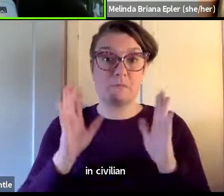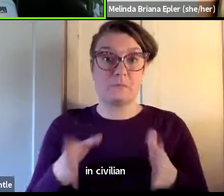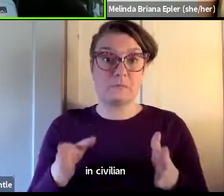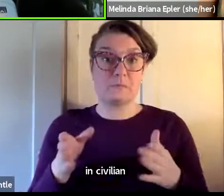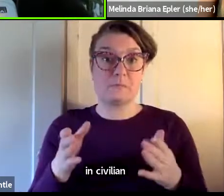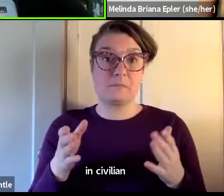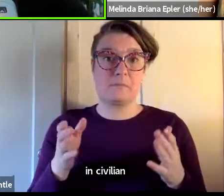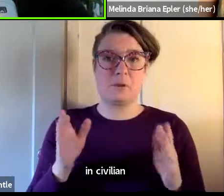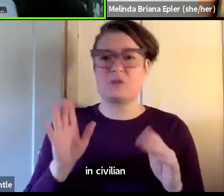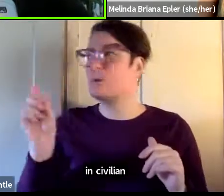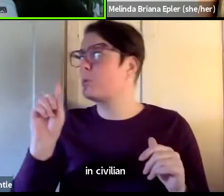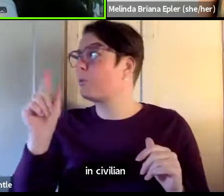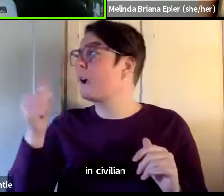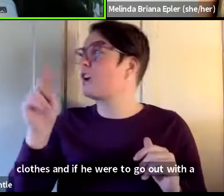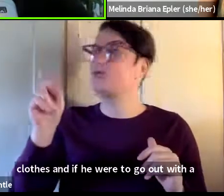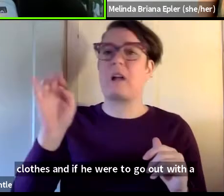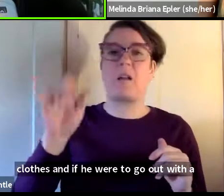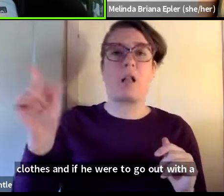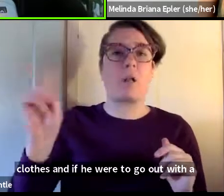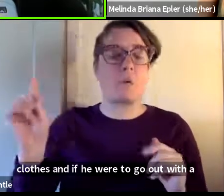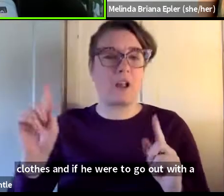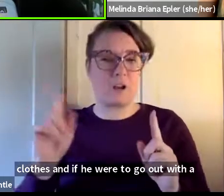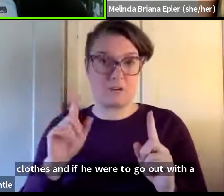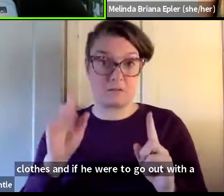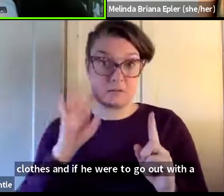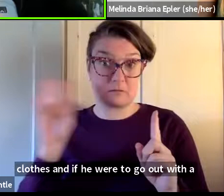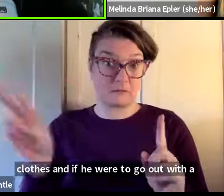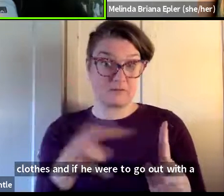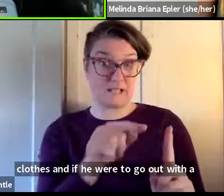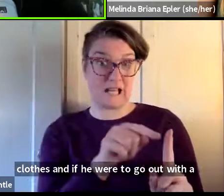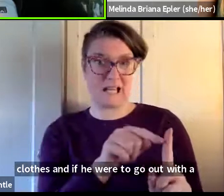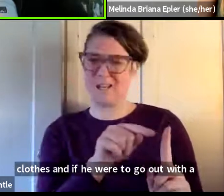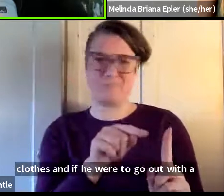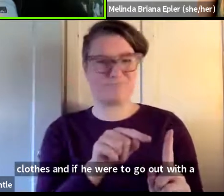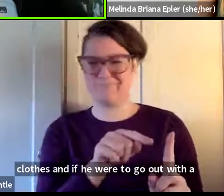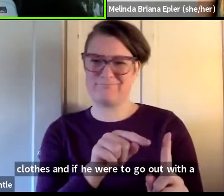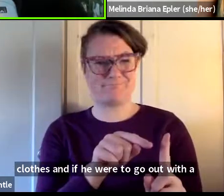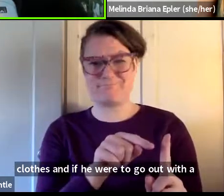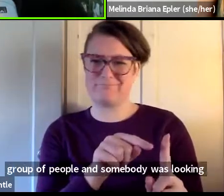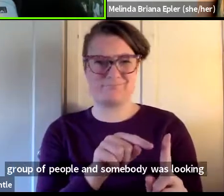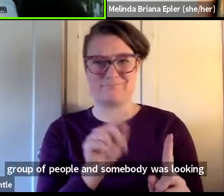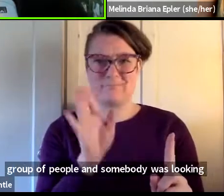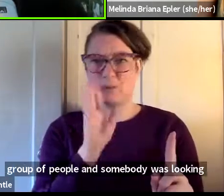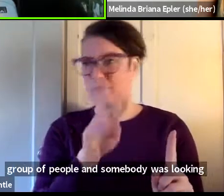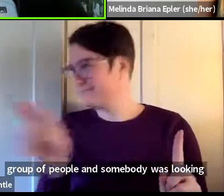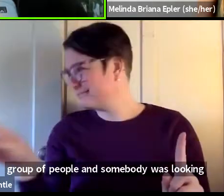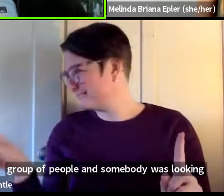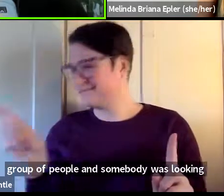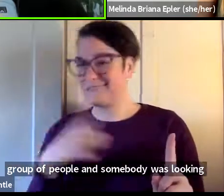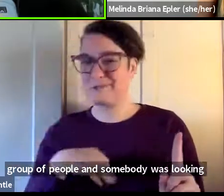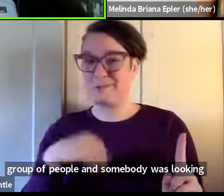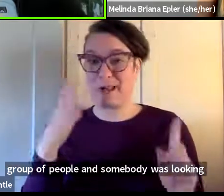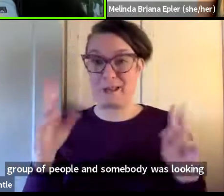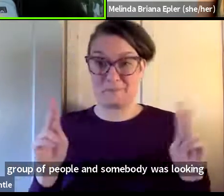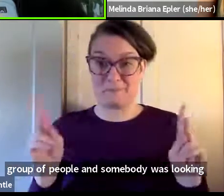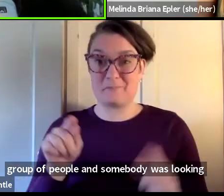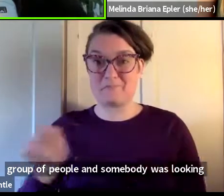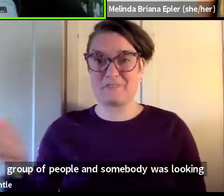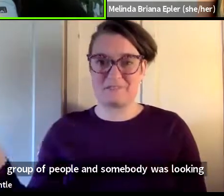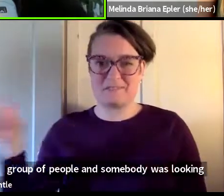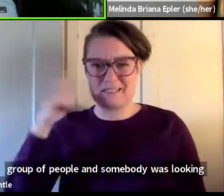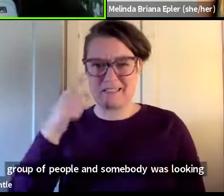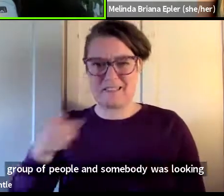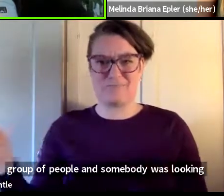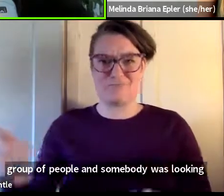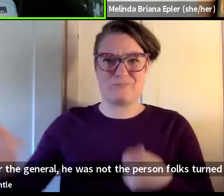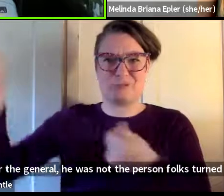for the general, he was not the person that they turned to. Folks would turn to his colleagues, thinking that they were in